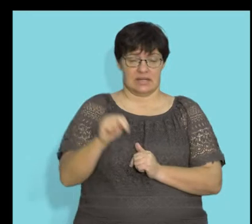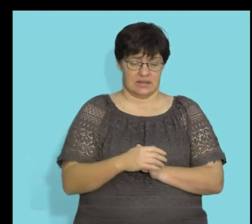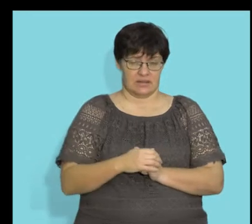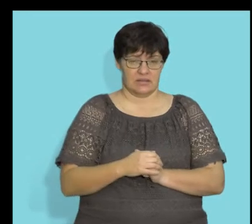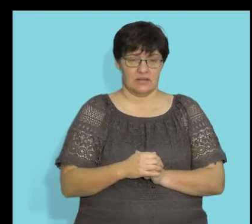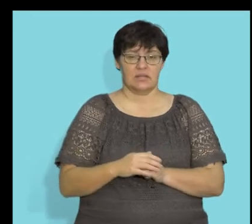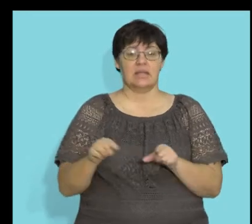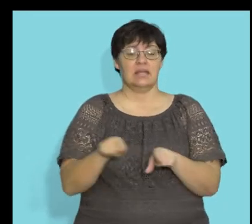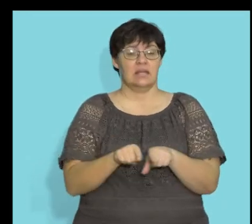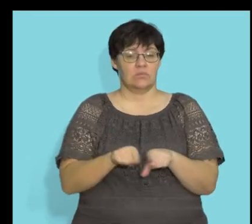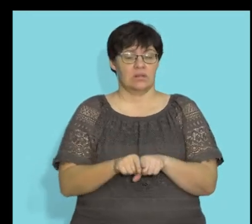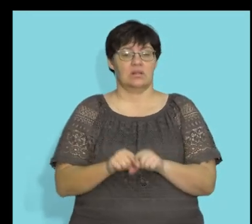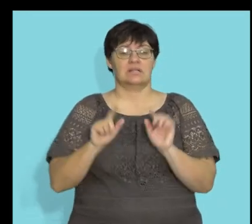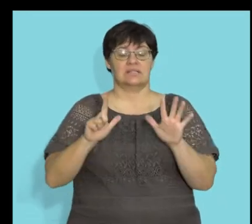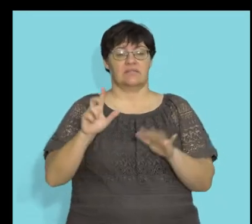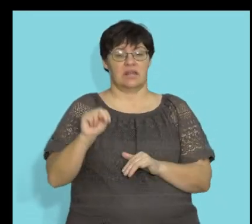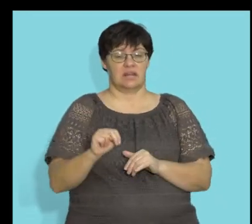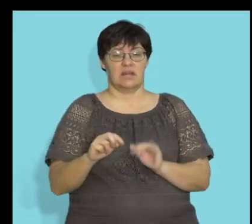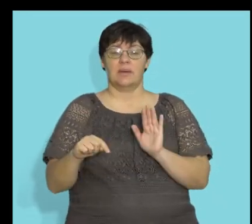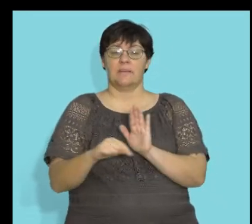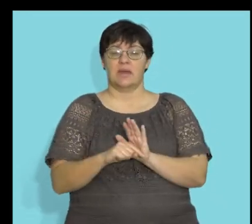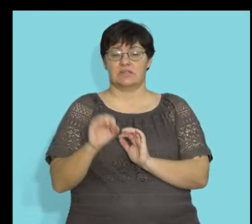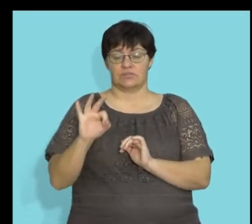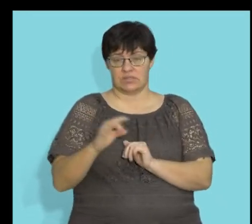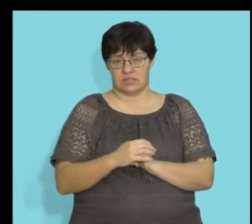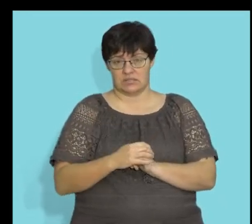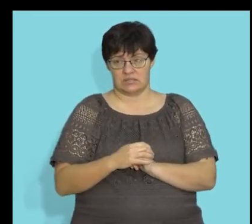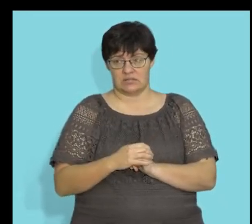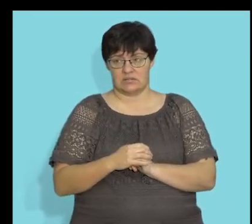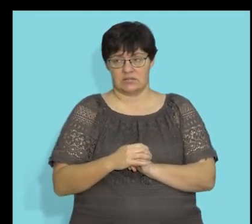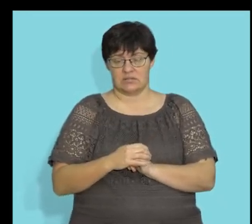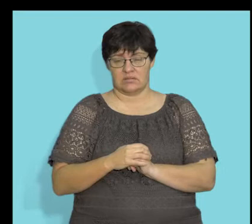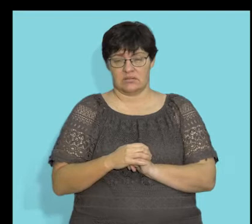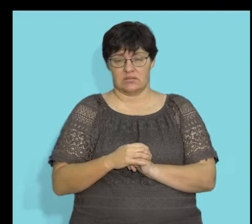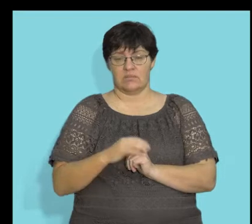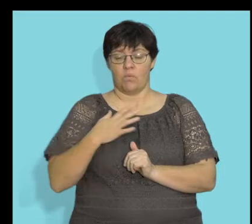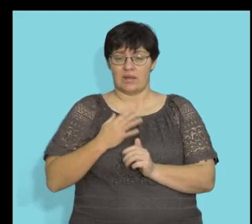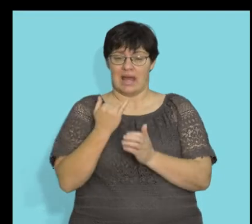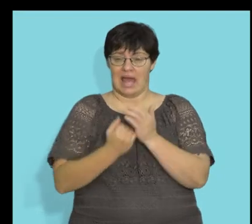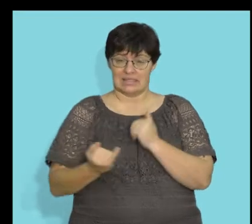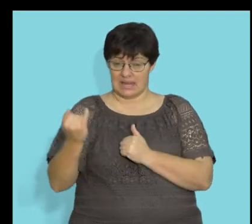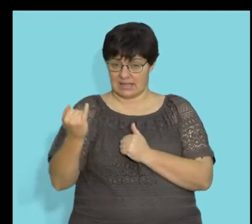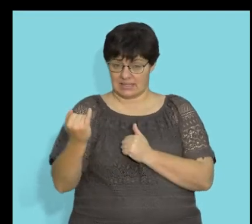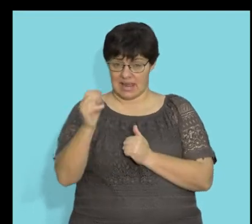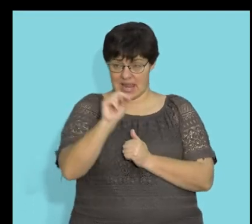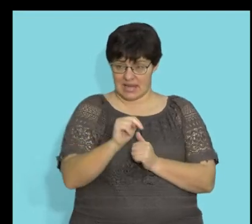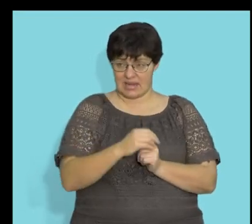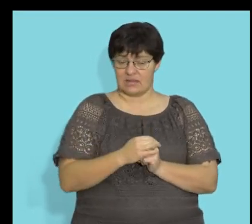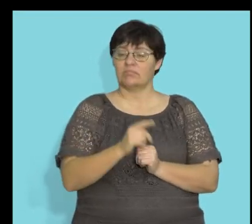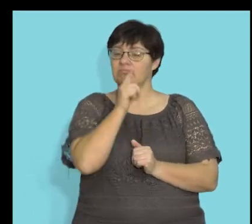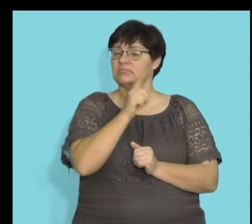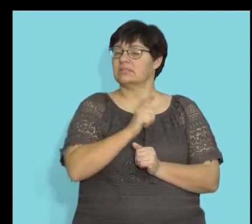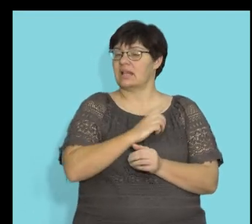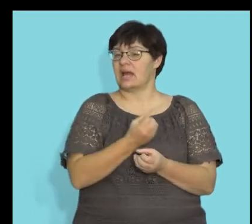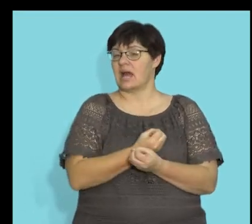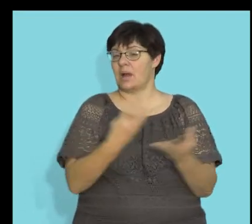which will be equal to 7n minus 3. I want to isolate my n. This will tell me